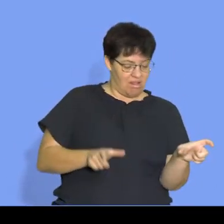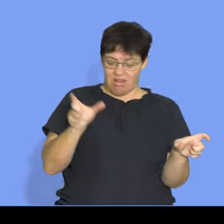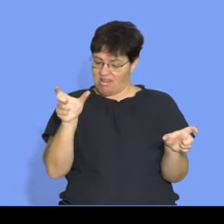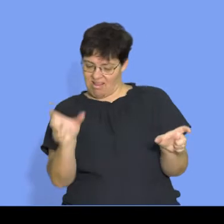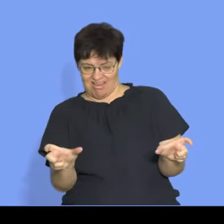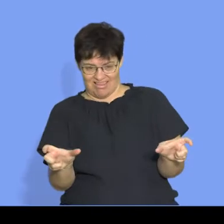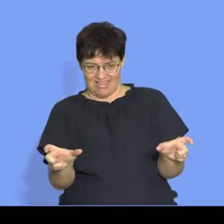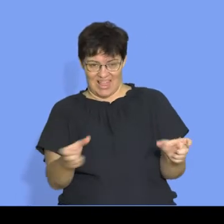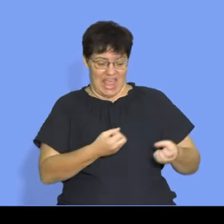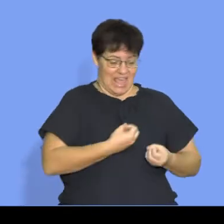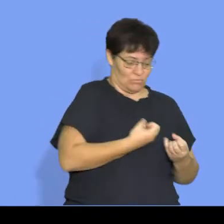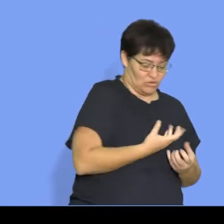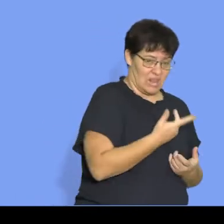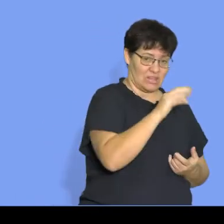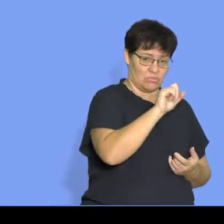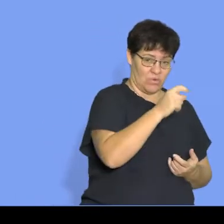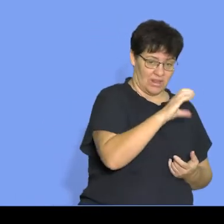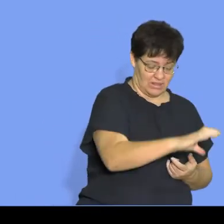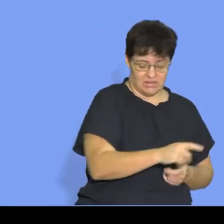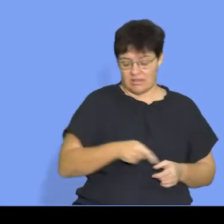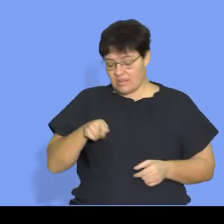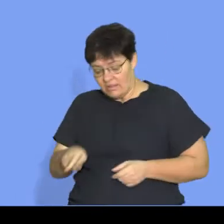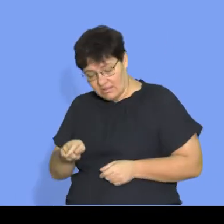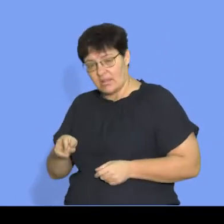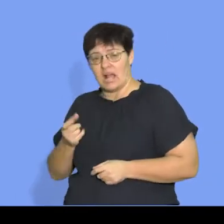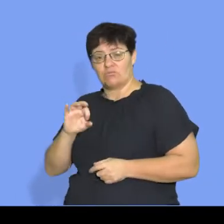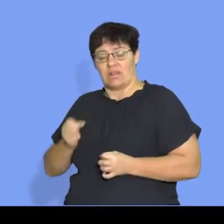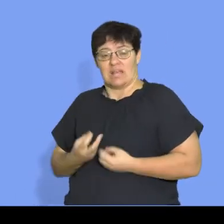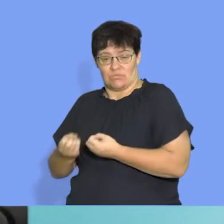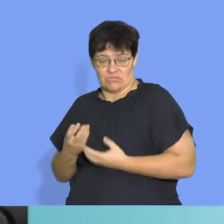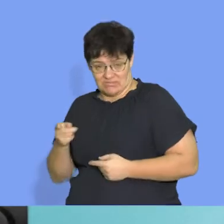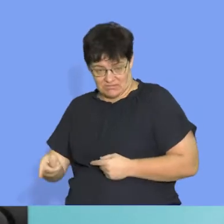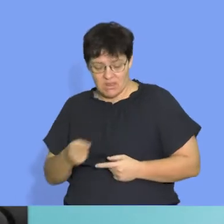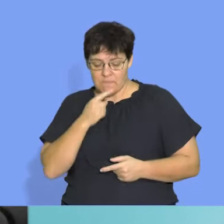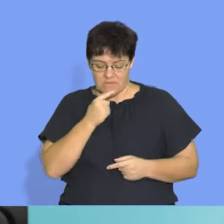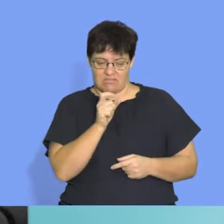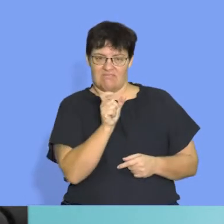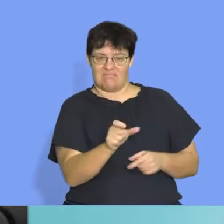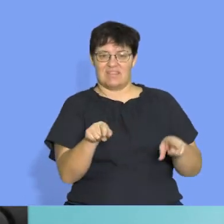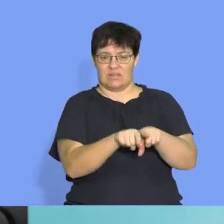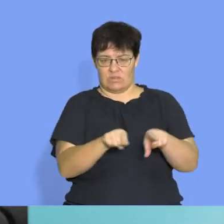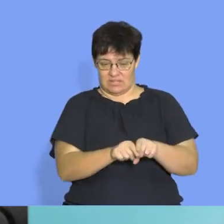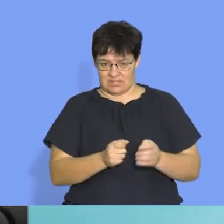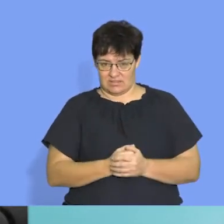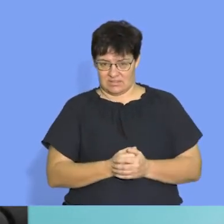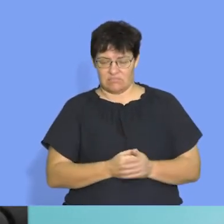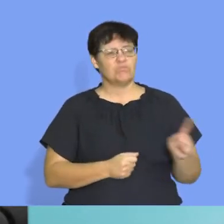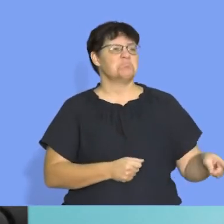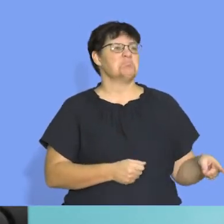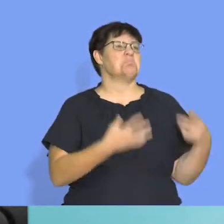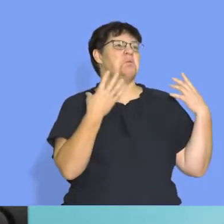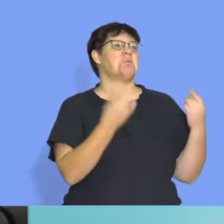algebraic expressions. Now remember, an expression will be, if I say to you, an unknown